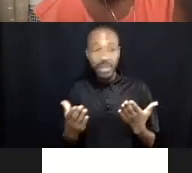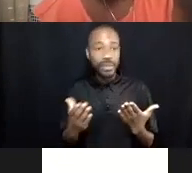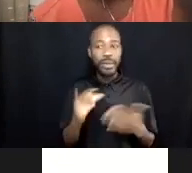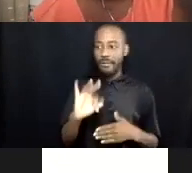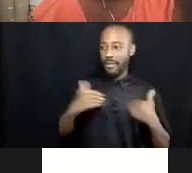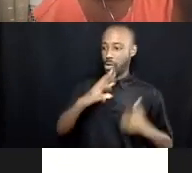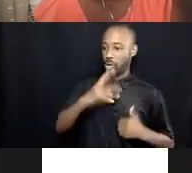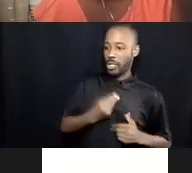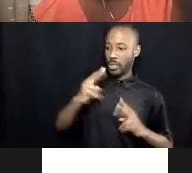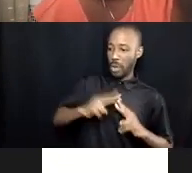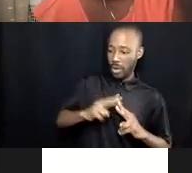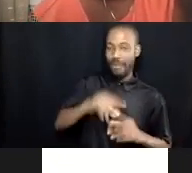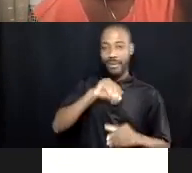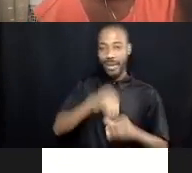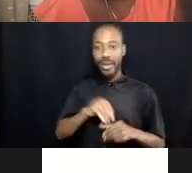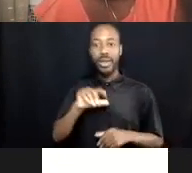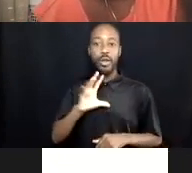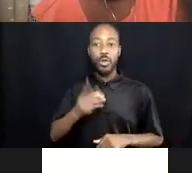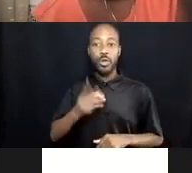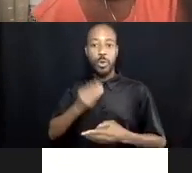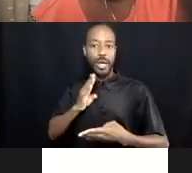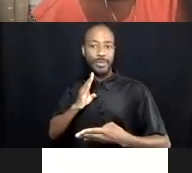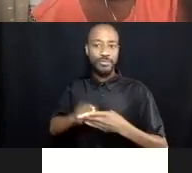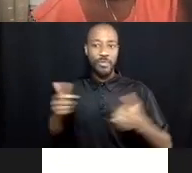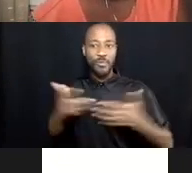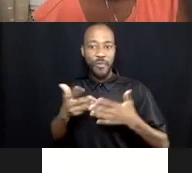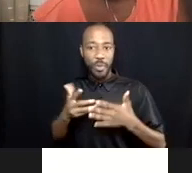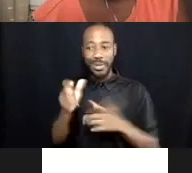partner in a transphobic society.